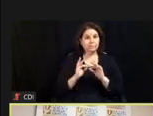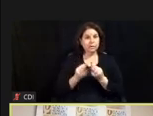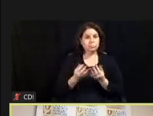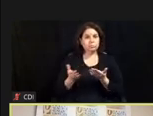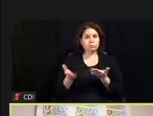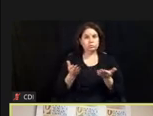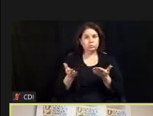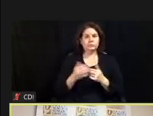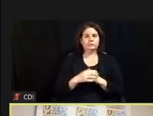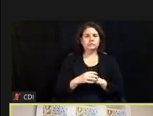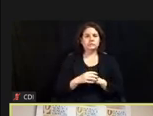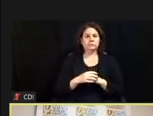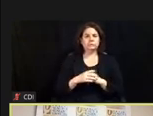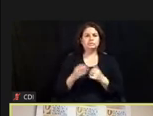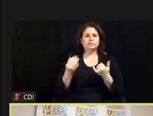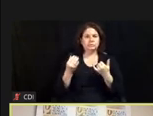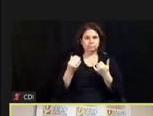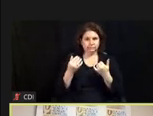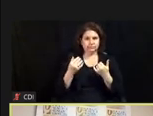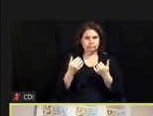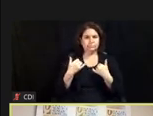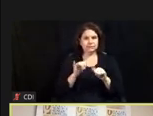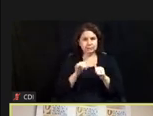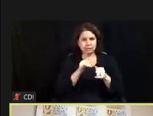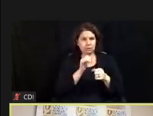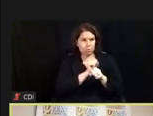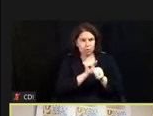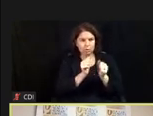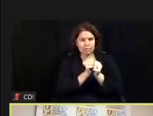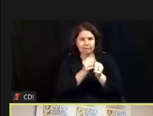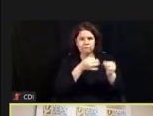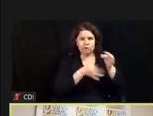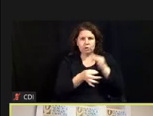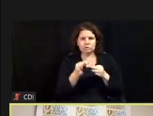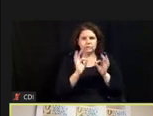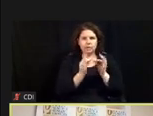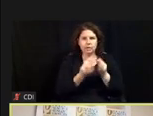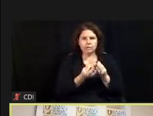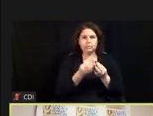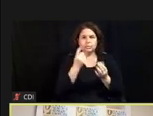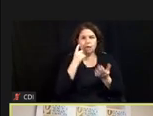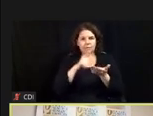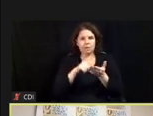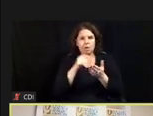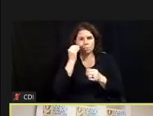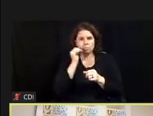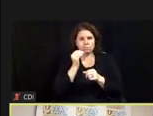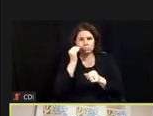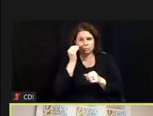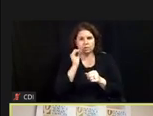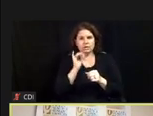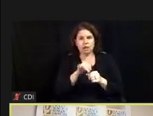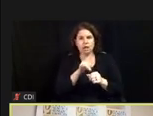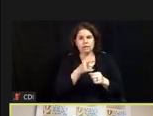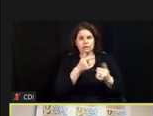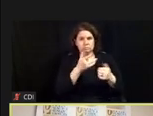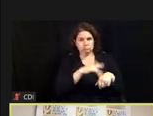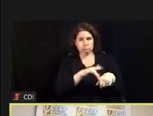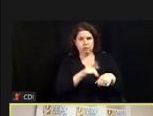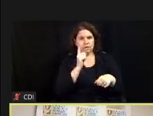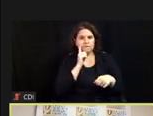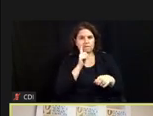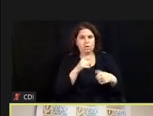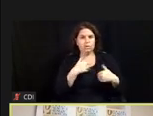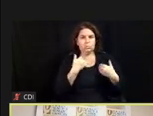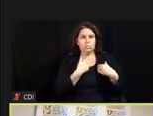on identifying homes that are available to youth who come into foster care who are either COVID exposed or COVID positive.